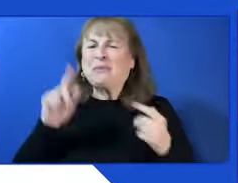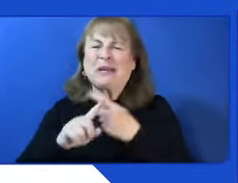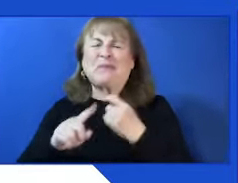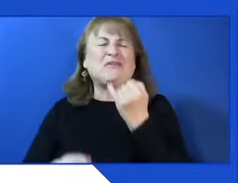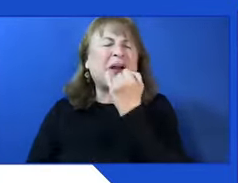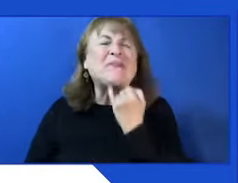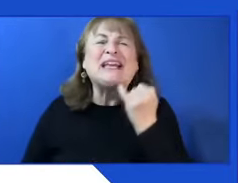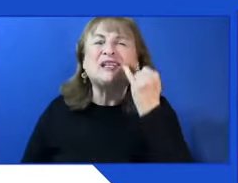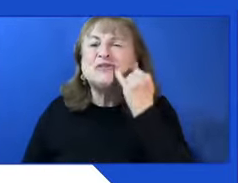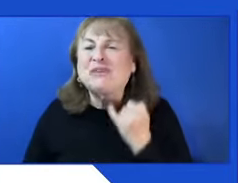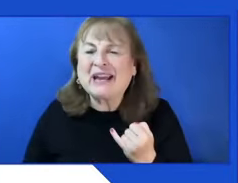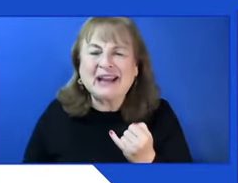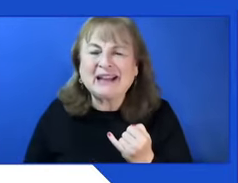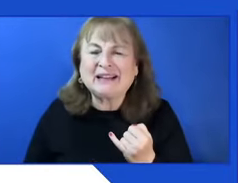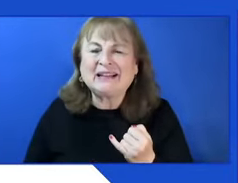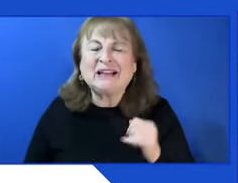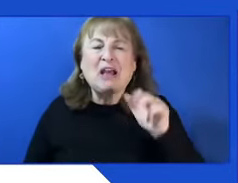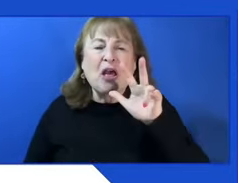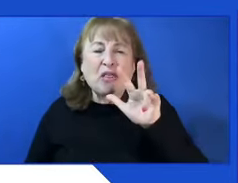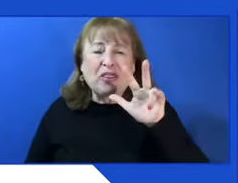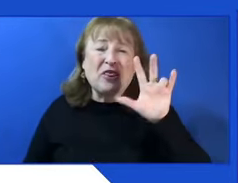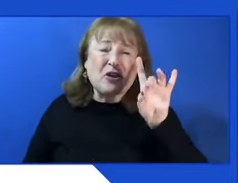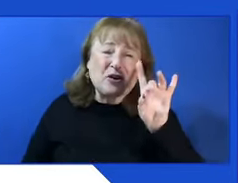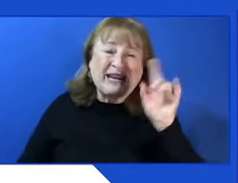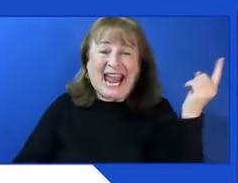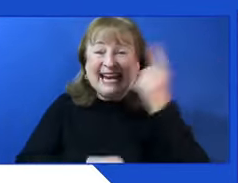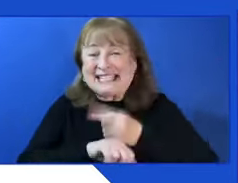Israel. 38 days ago,